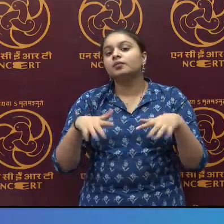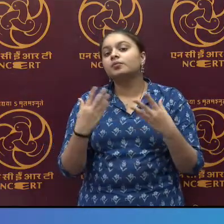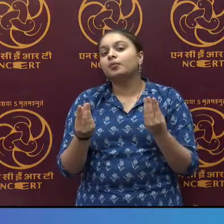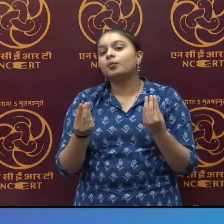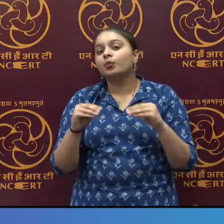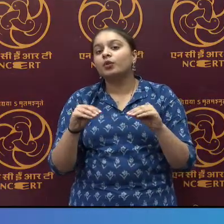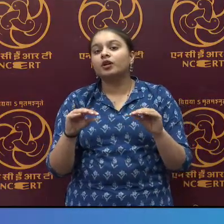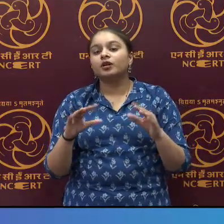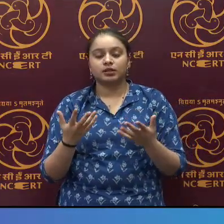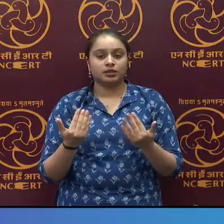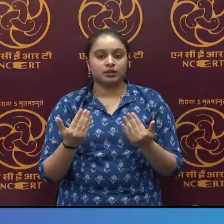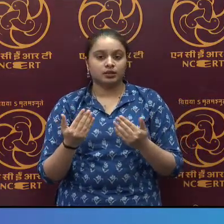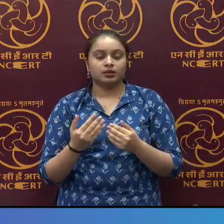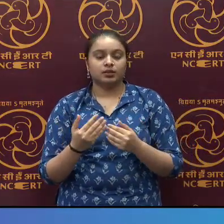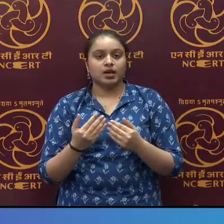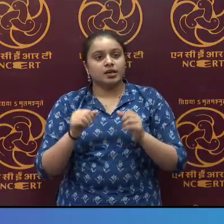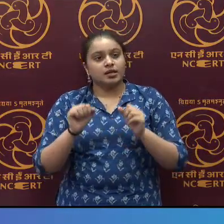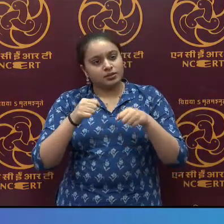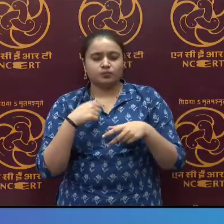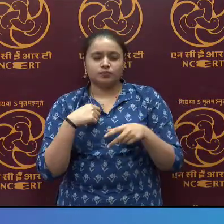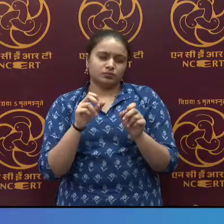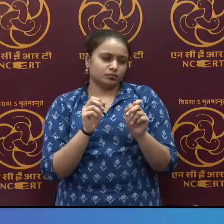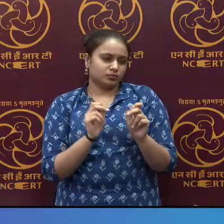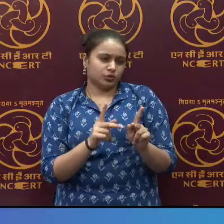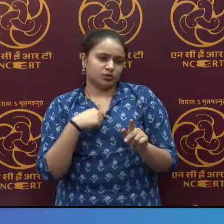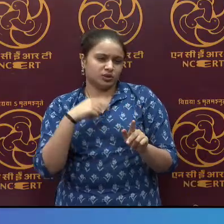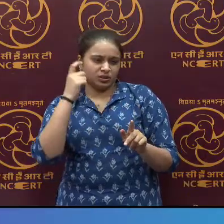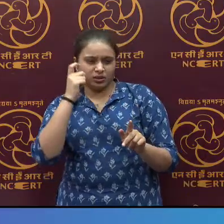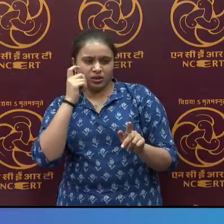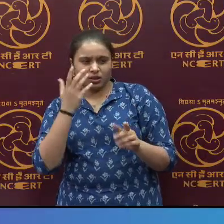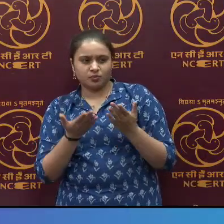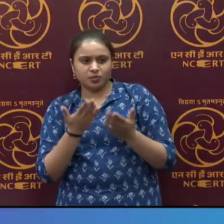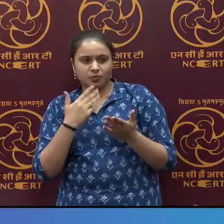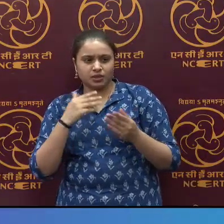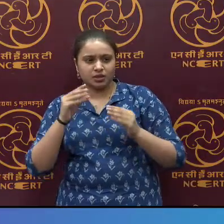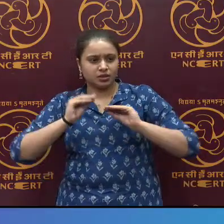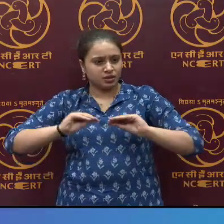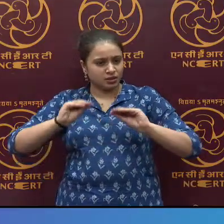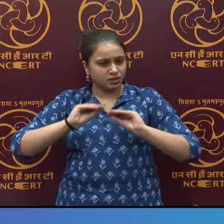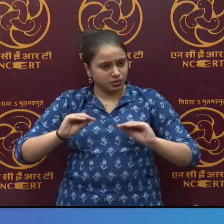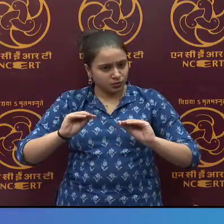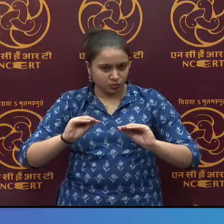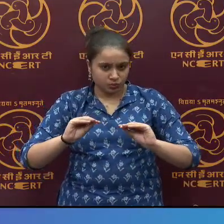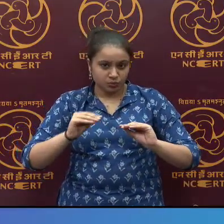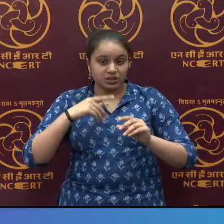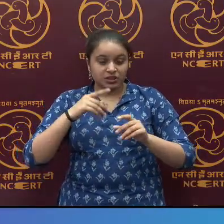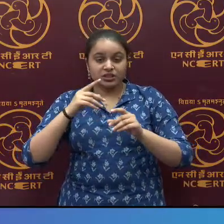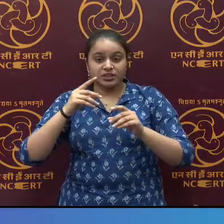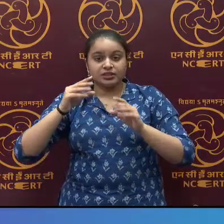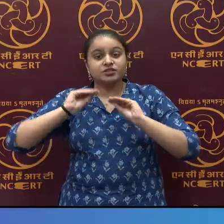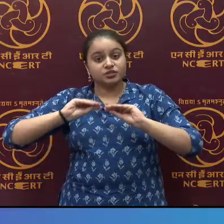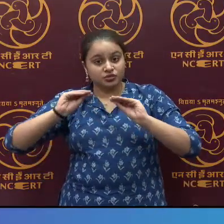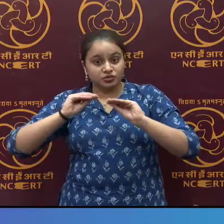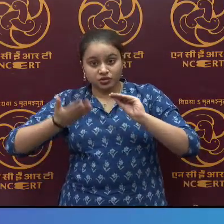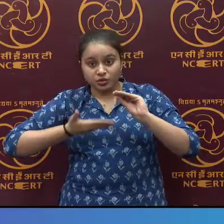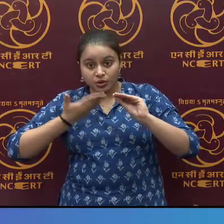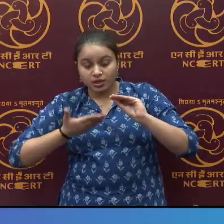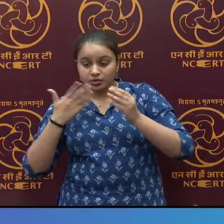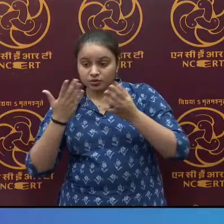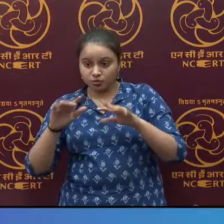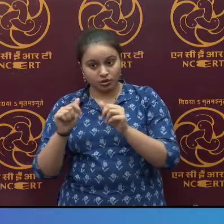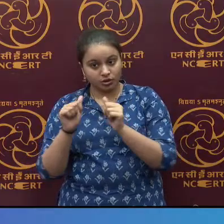become a persuasive article that, okay, no, think, like coaching is good for the students, but please